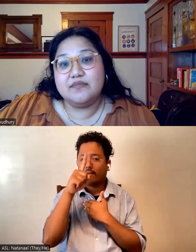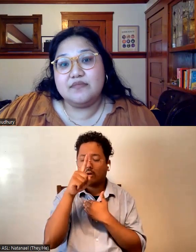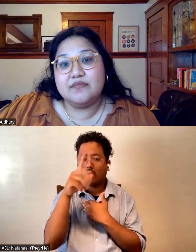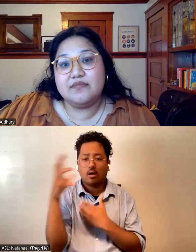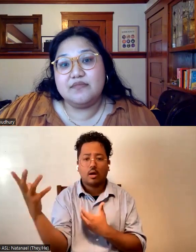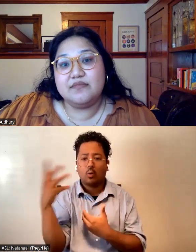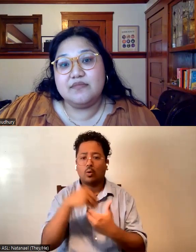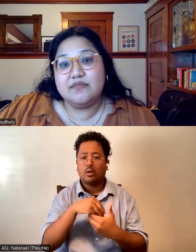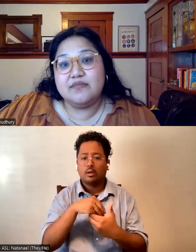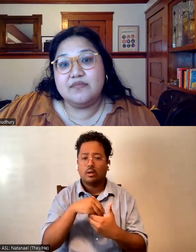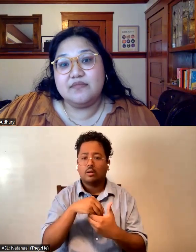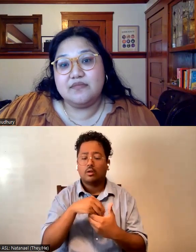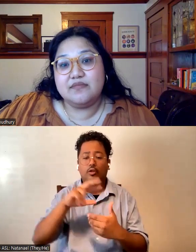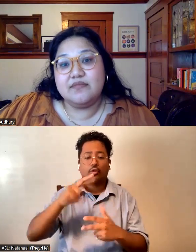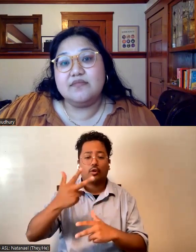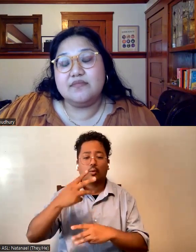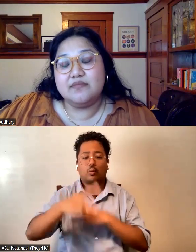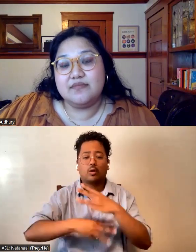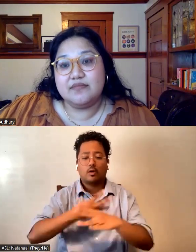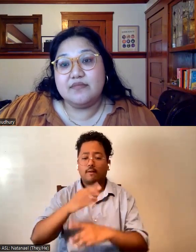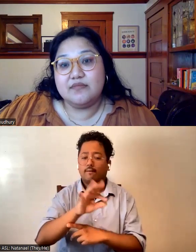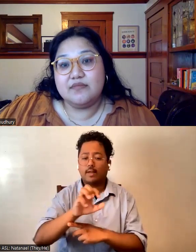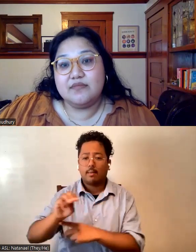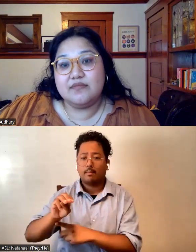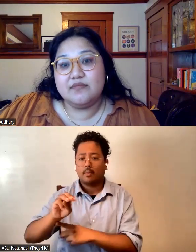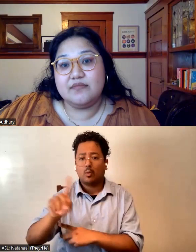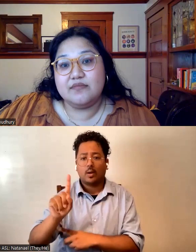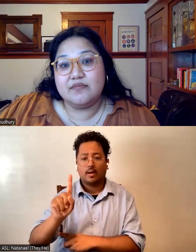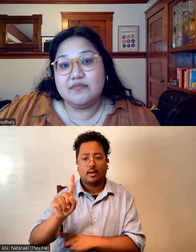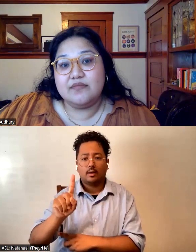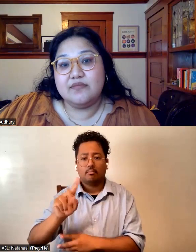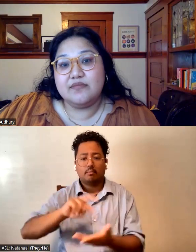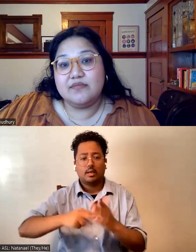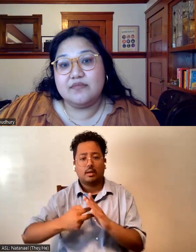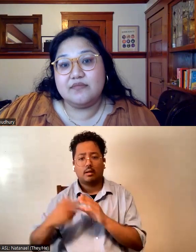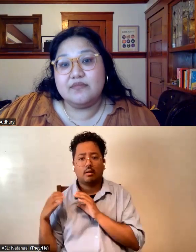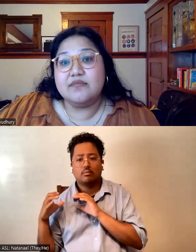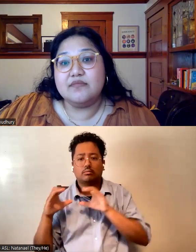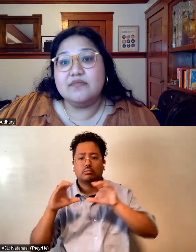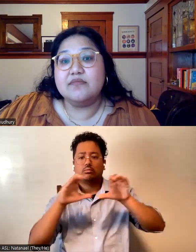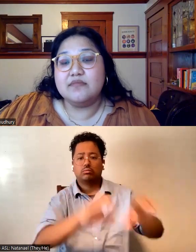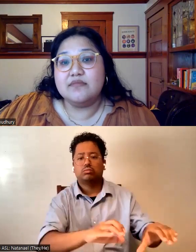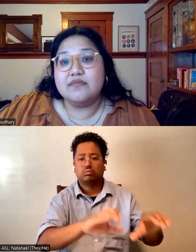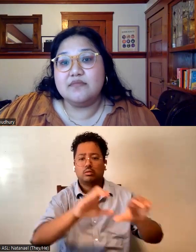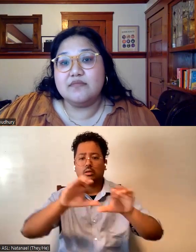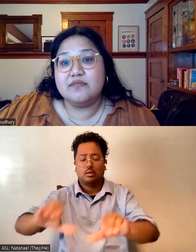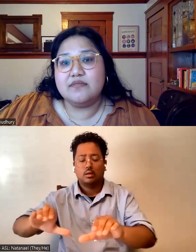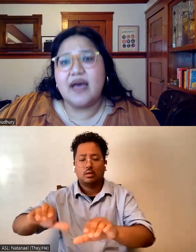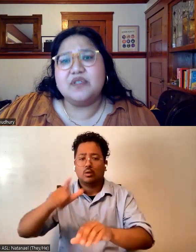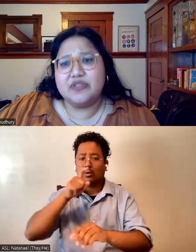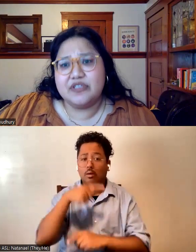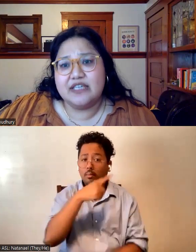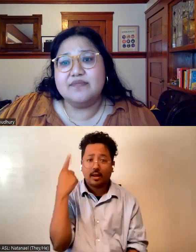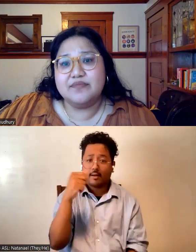including third world feminisms on not the shoulders of Black feminists,